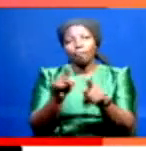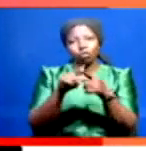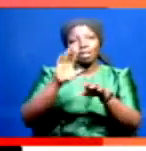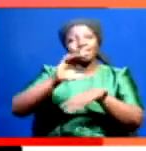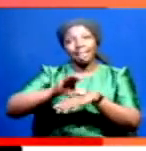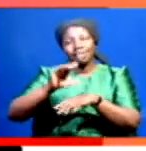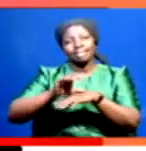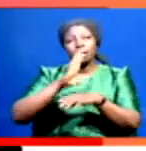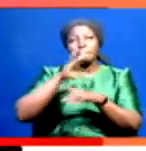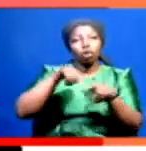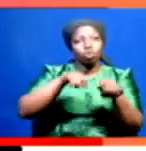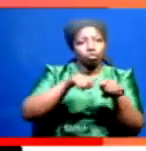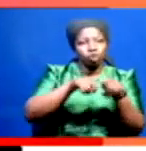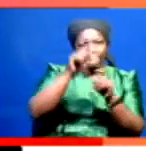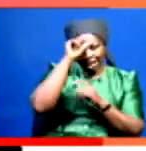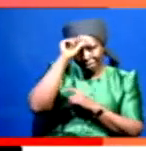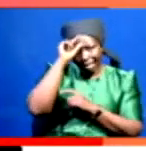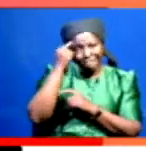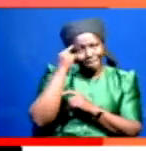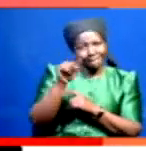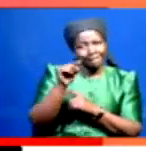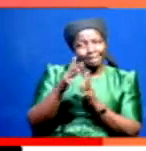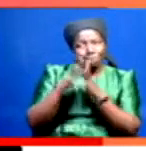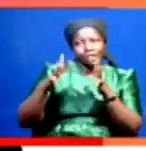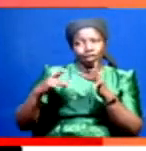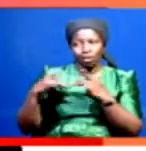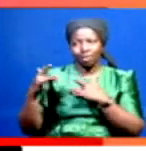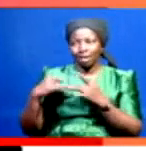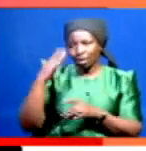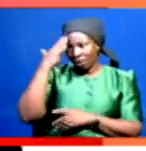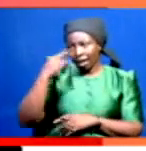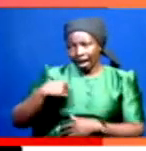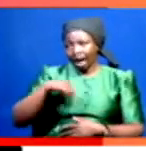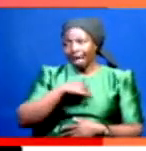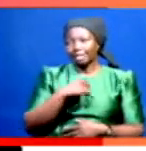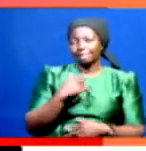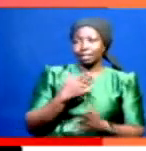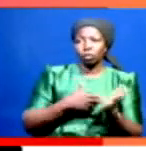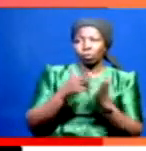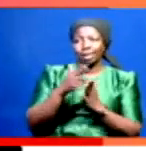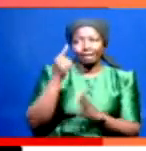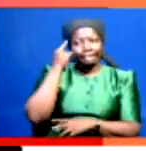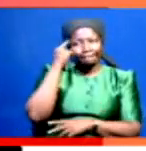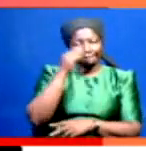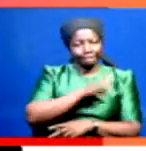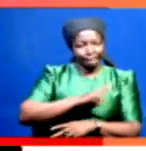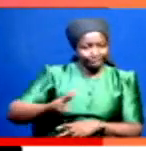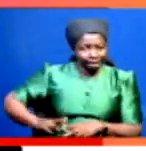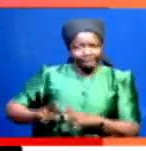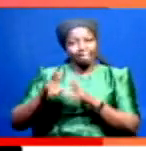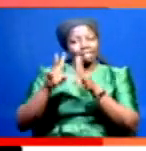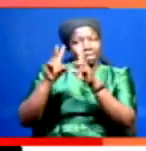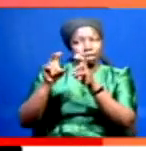be regulated by the government. I think that's our major concern, because we do not honestly think that religious matters